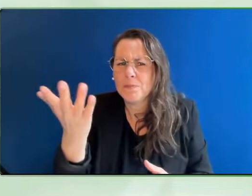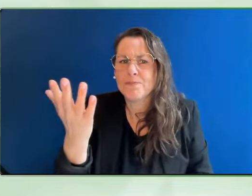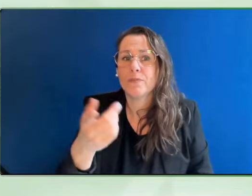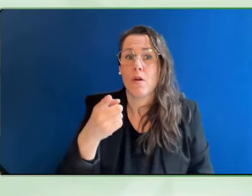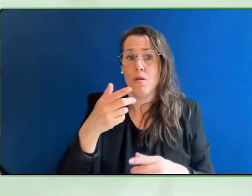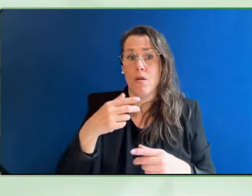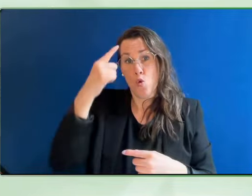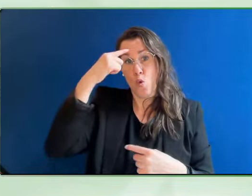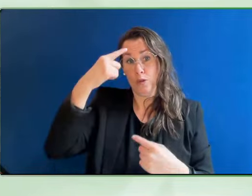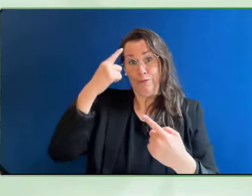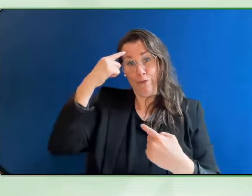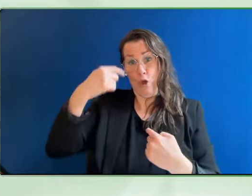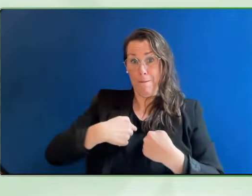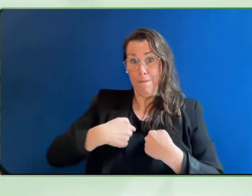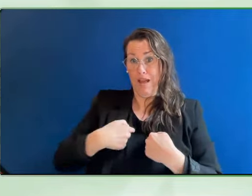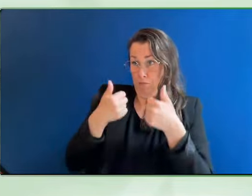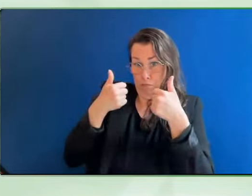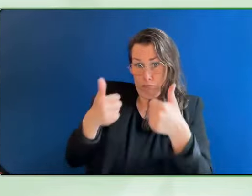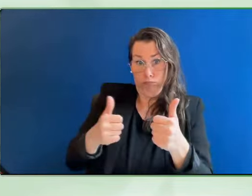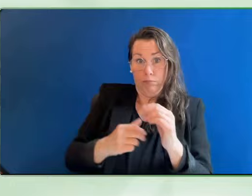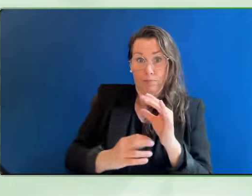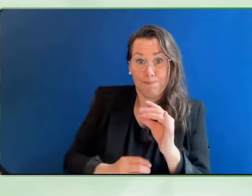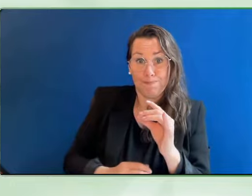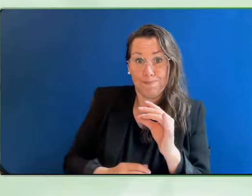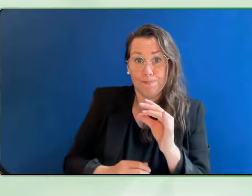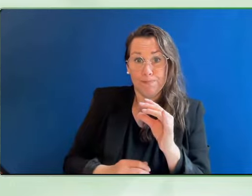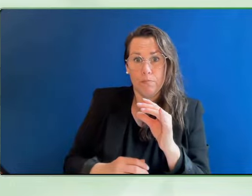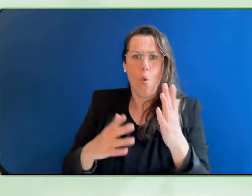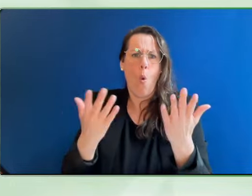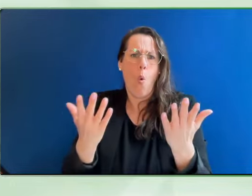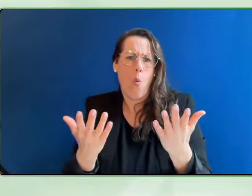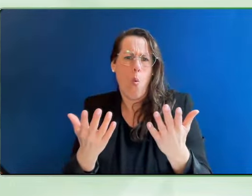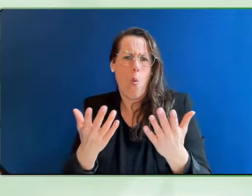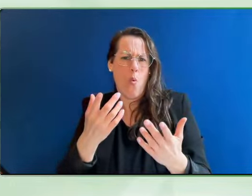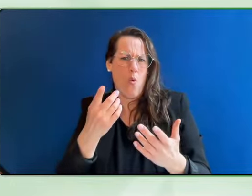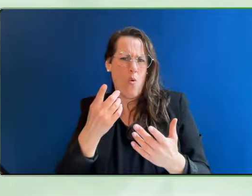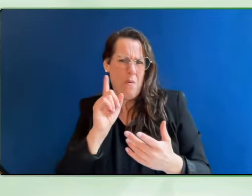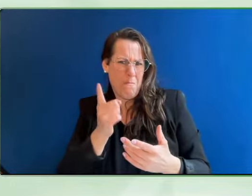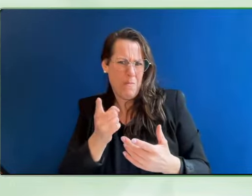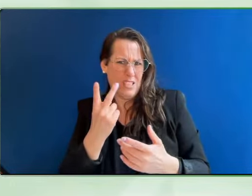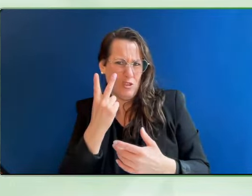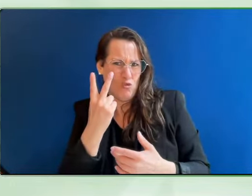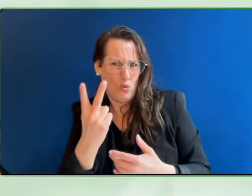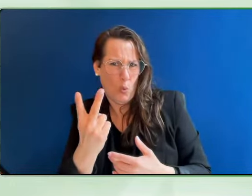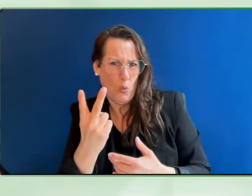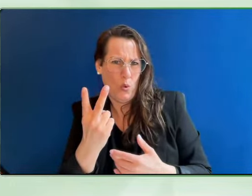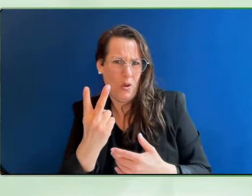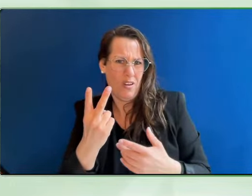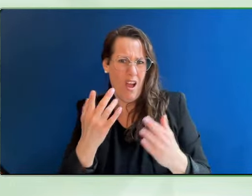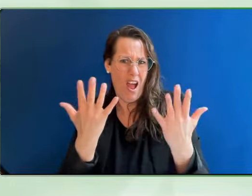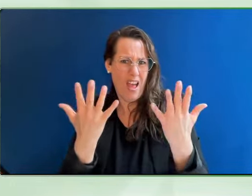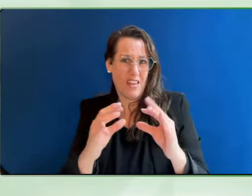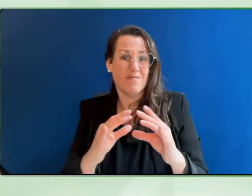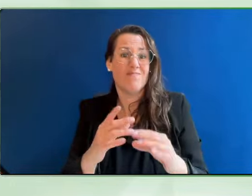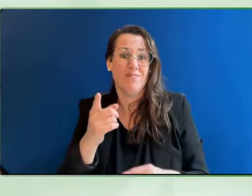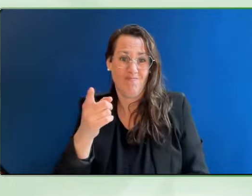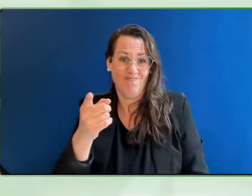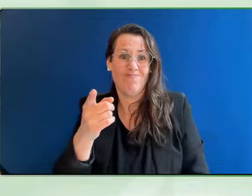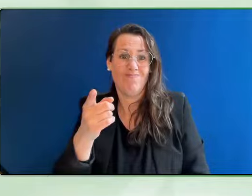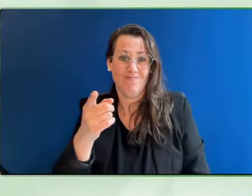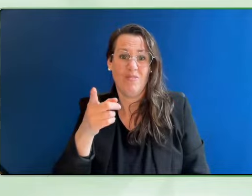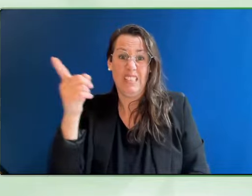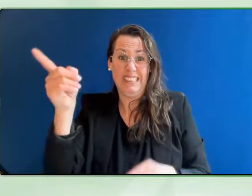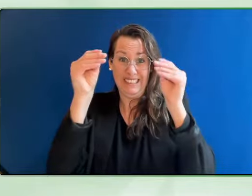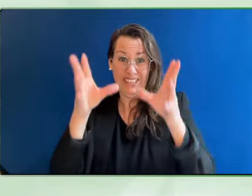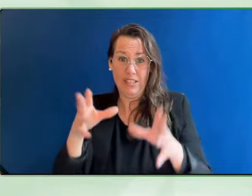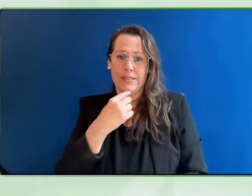to that, it could have, if I take that seriously, that could have stopped me in some ways. But I